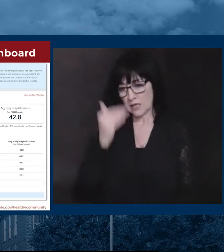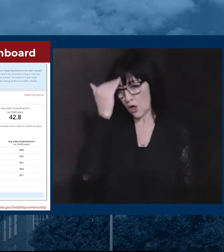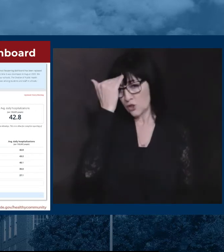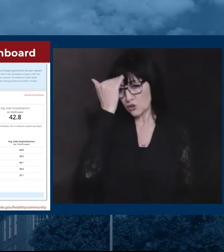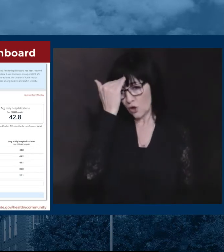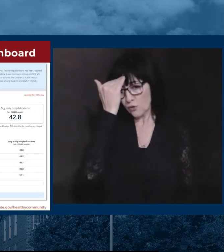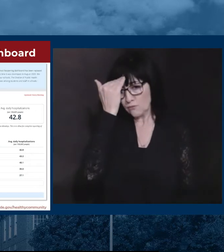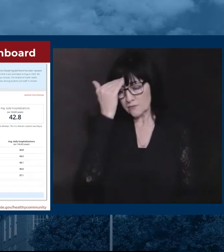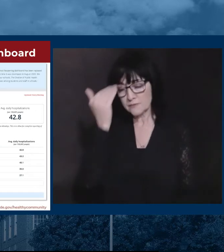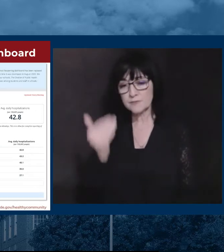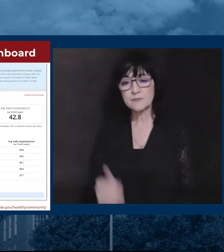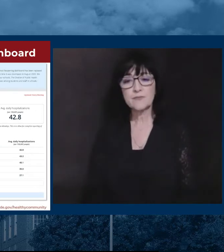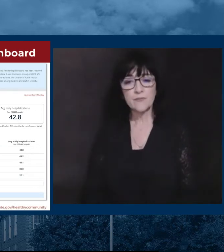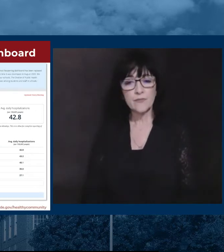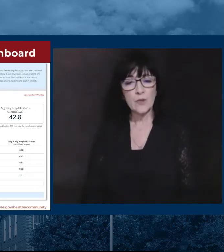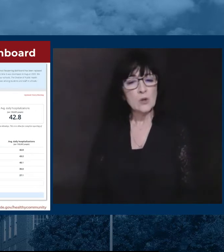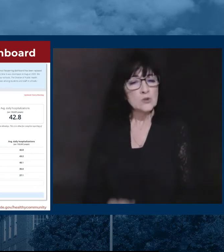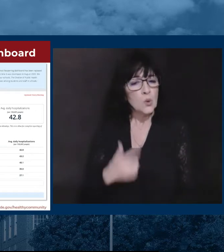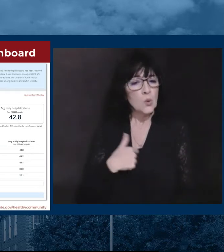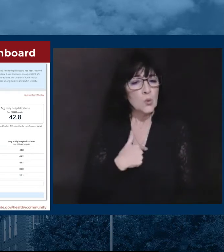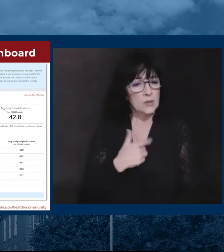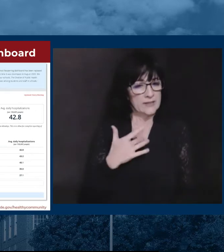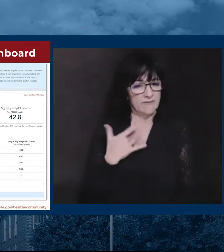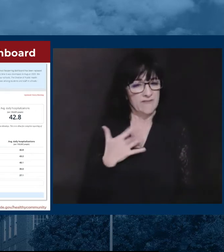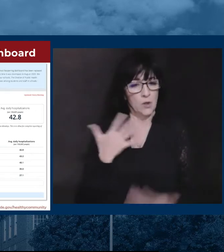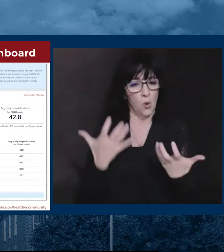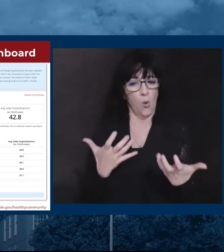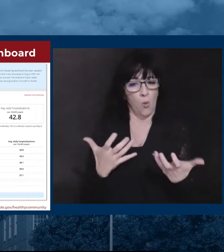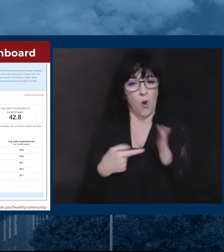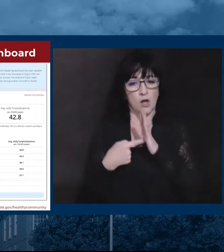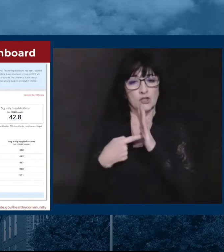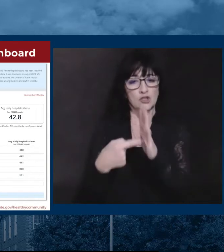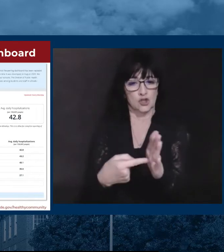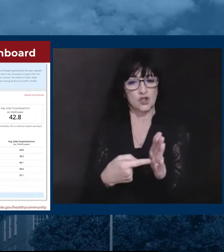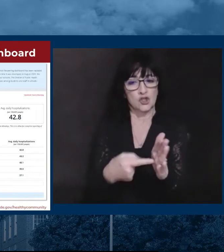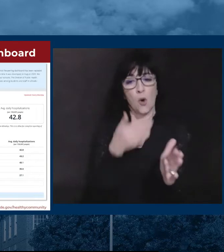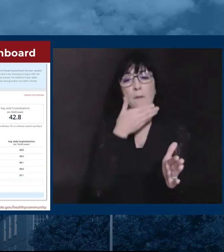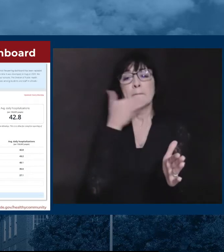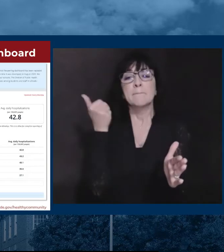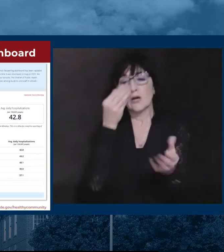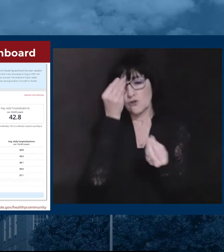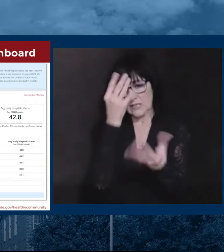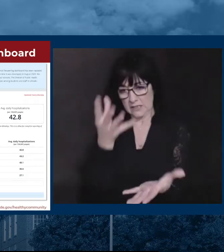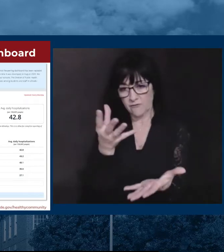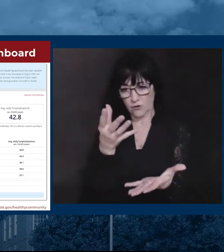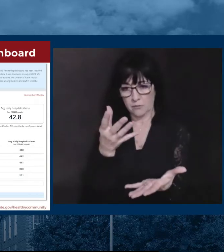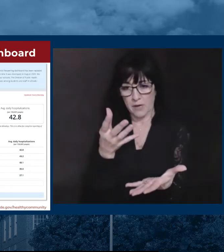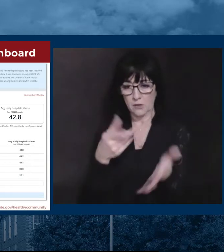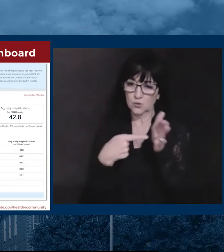accurate reflection of conditions in schools. And so